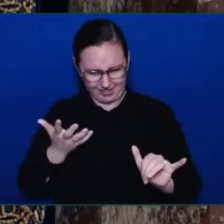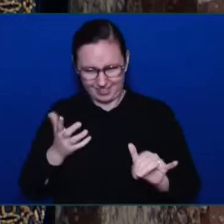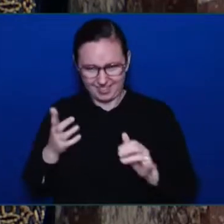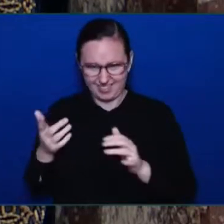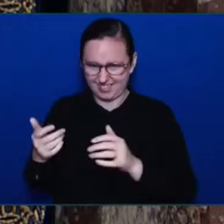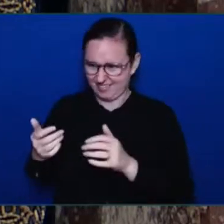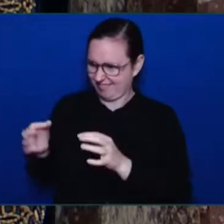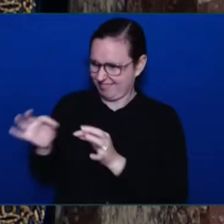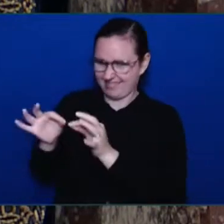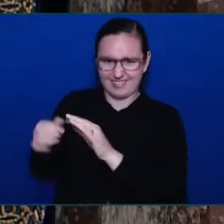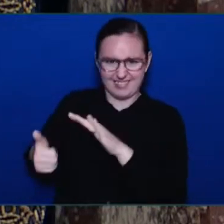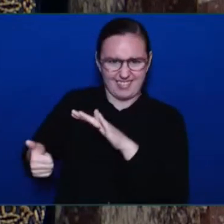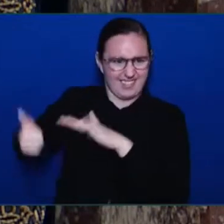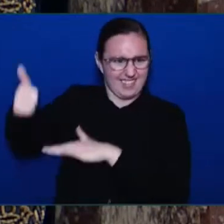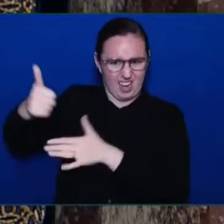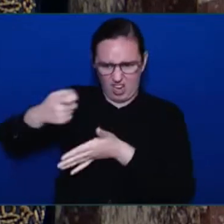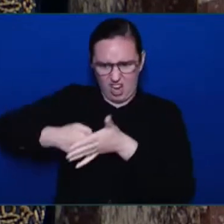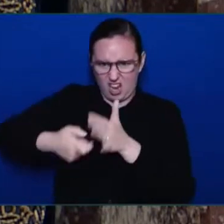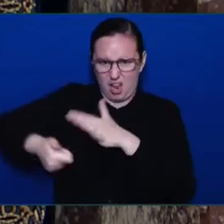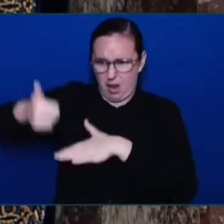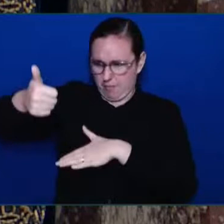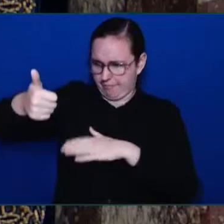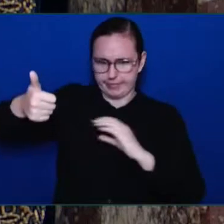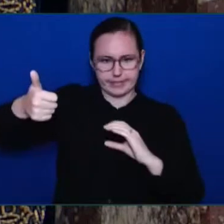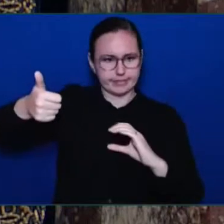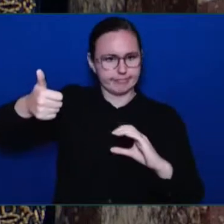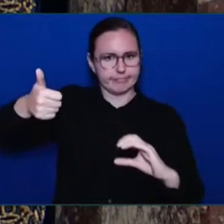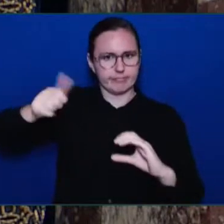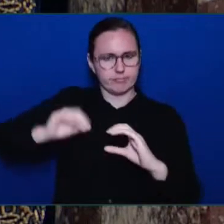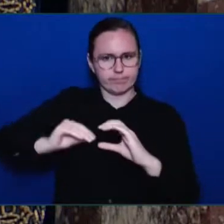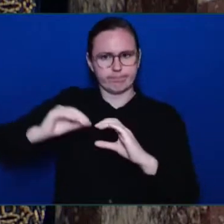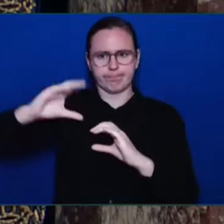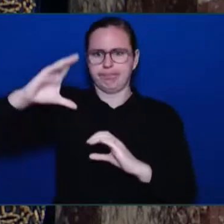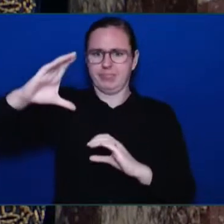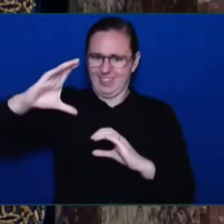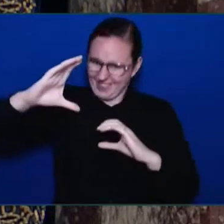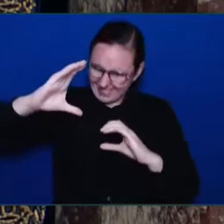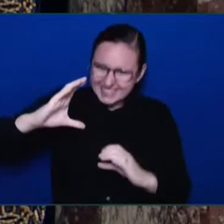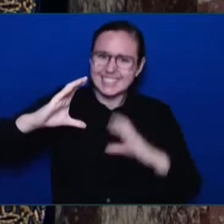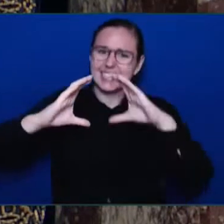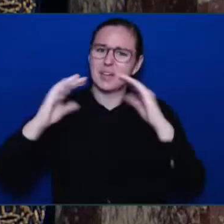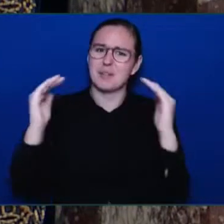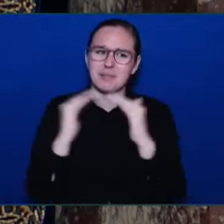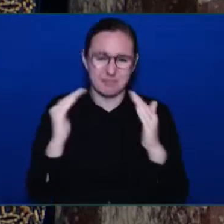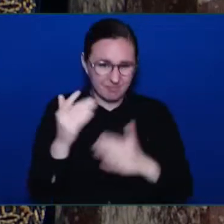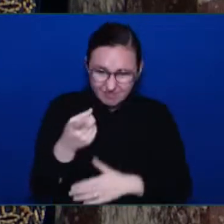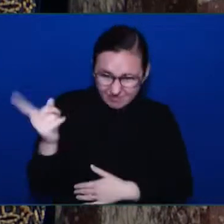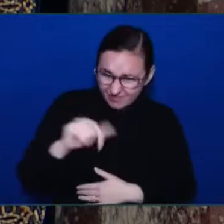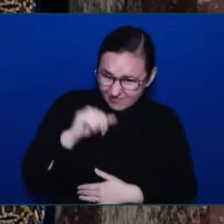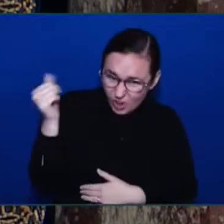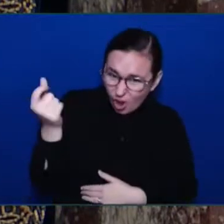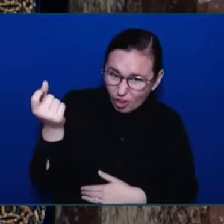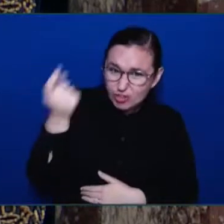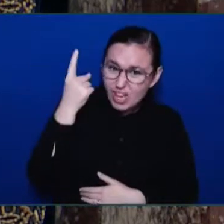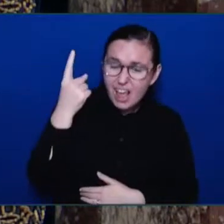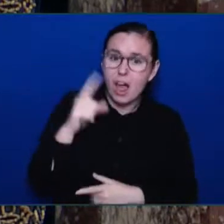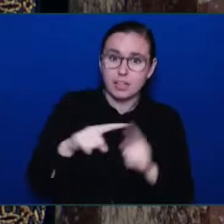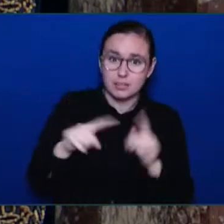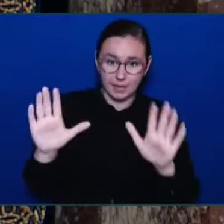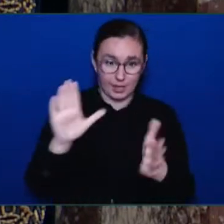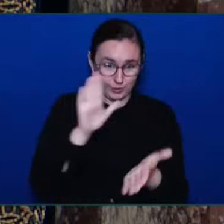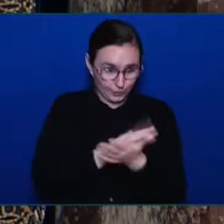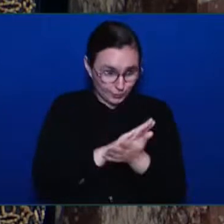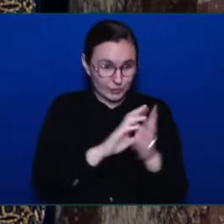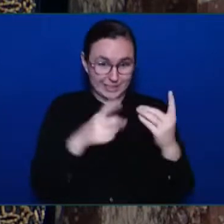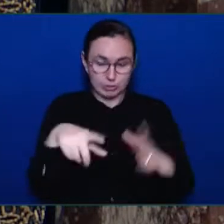extent of the gap. The school districts do, though, Mr. Speaker. Will the minister commit to undertaking a full review